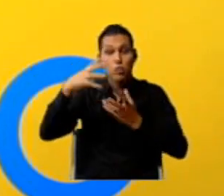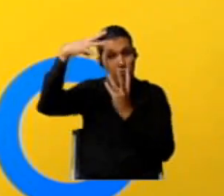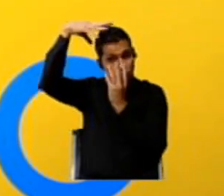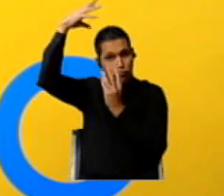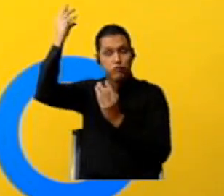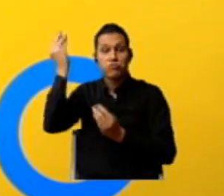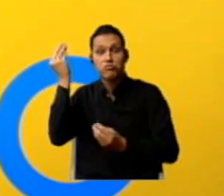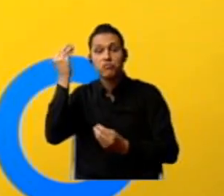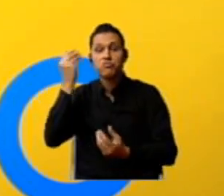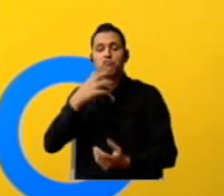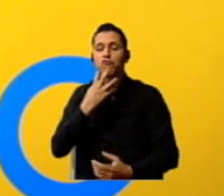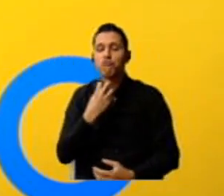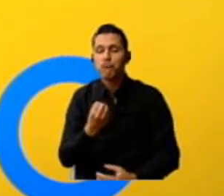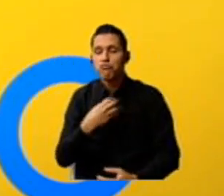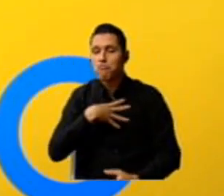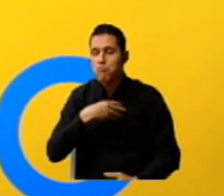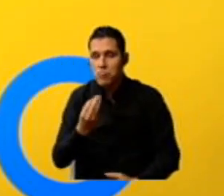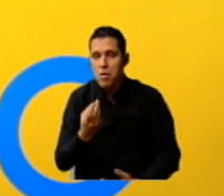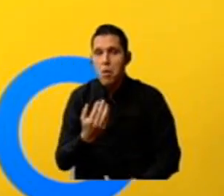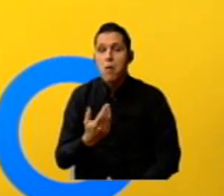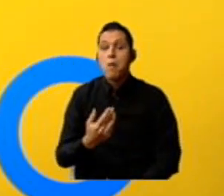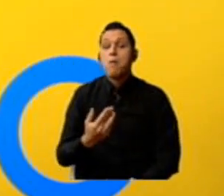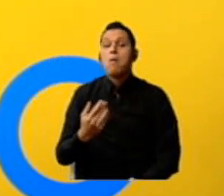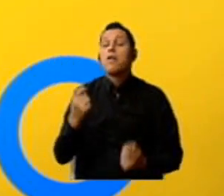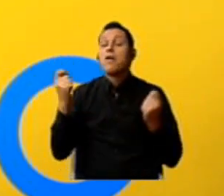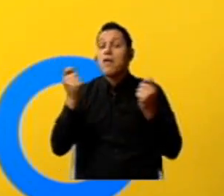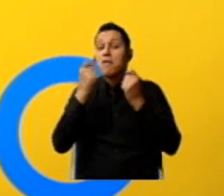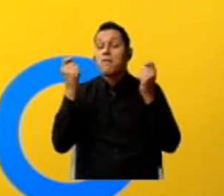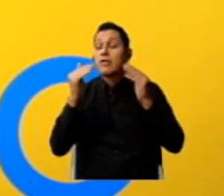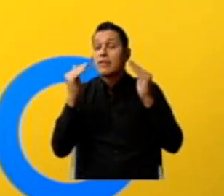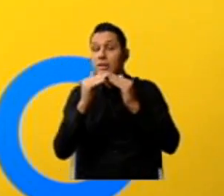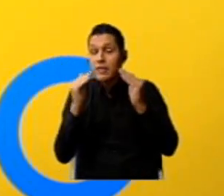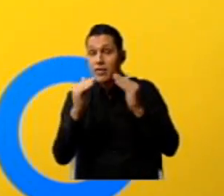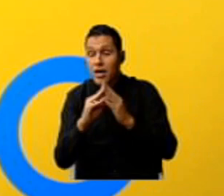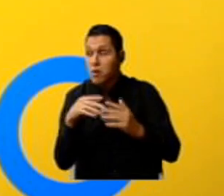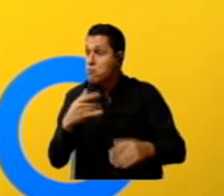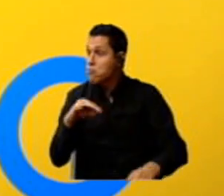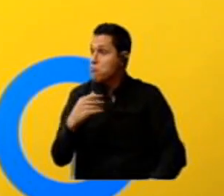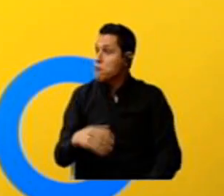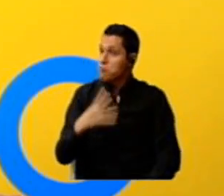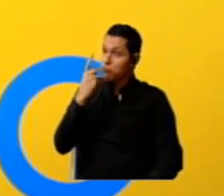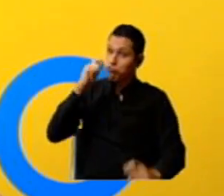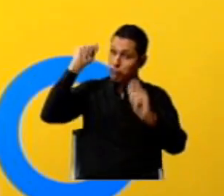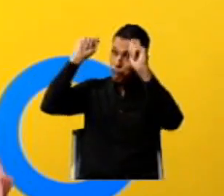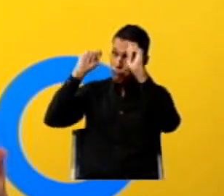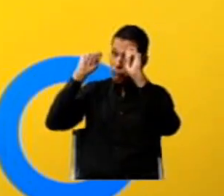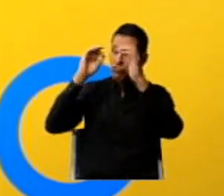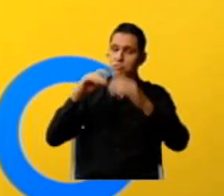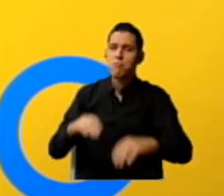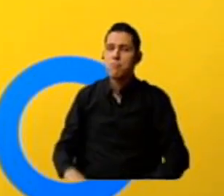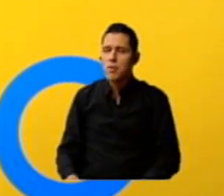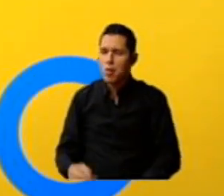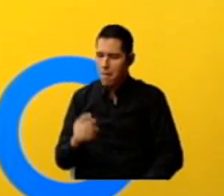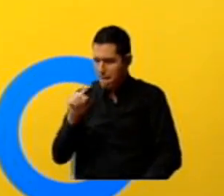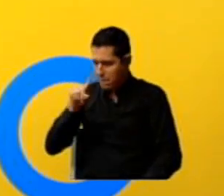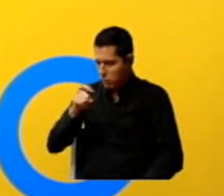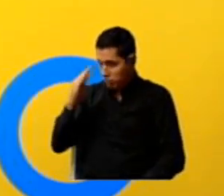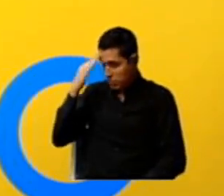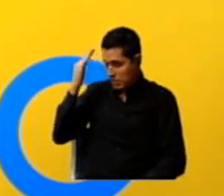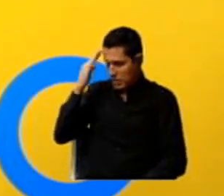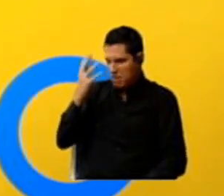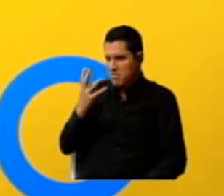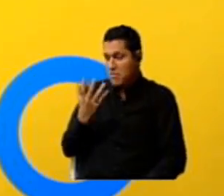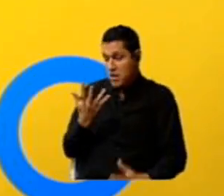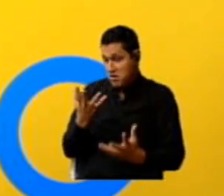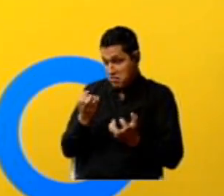a party horn, and a party hat. Oh, Charlotte, do you know what we are going to learn